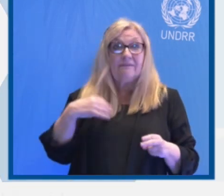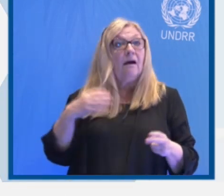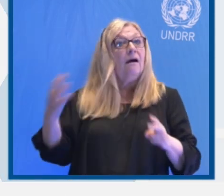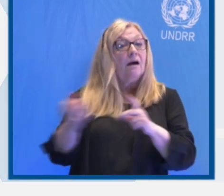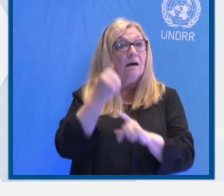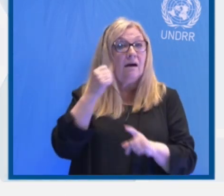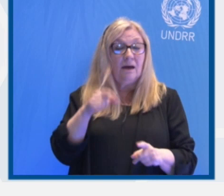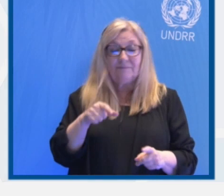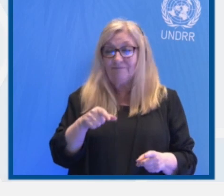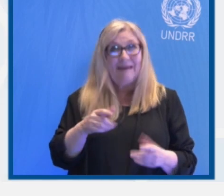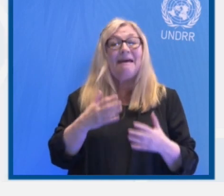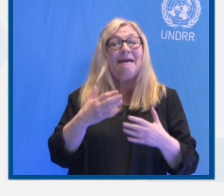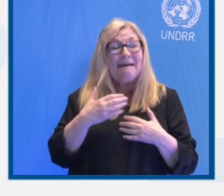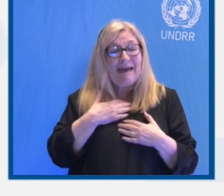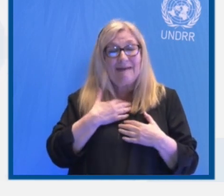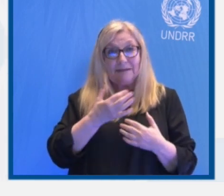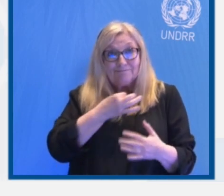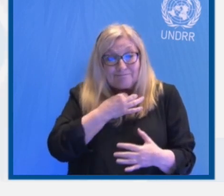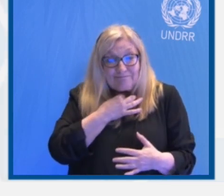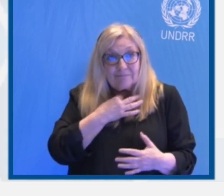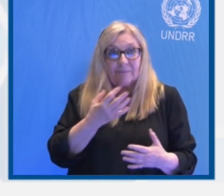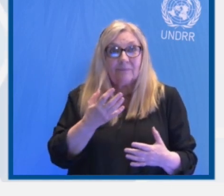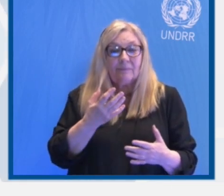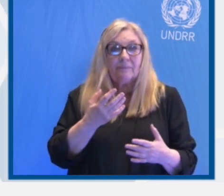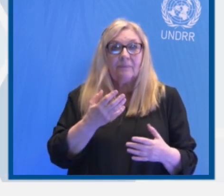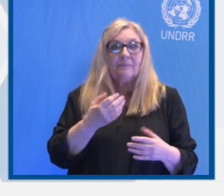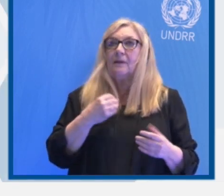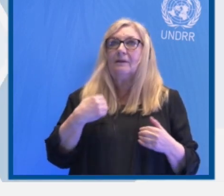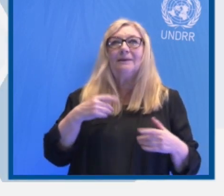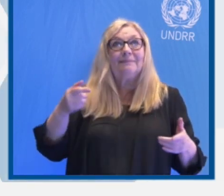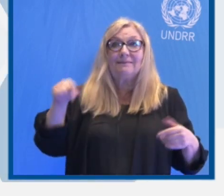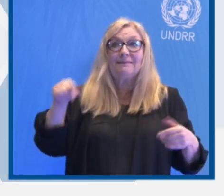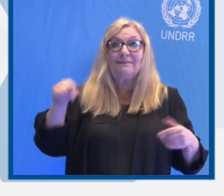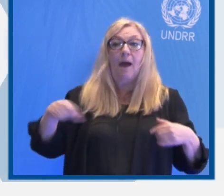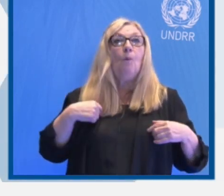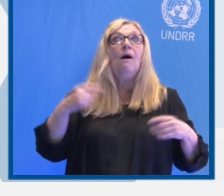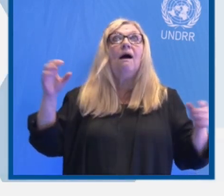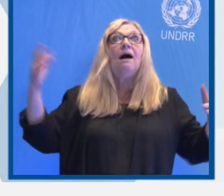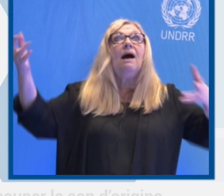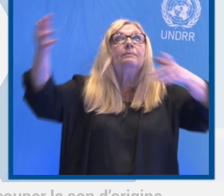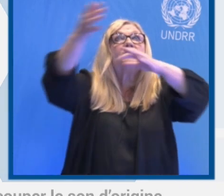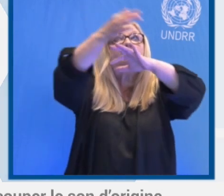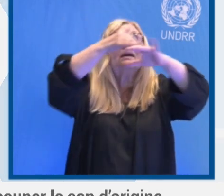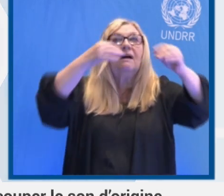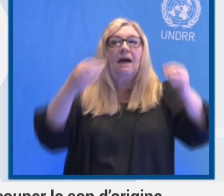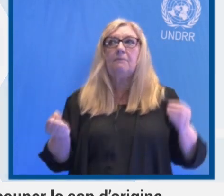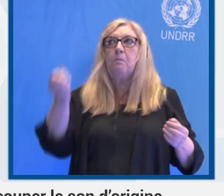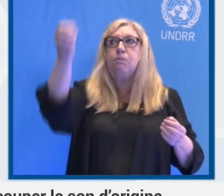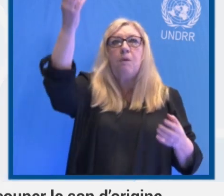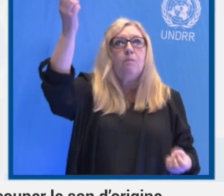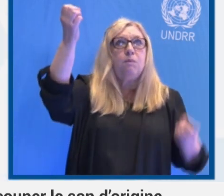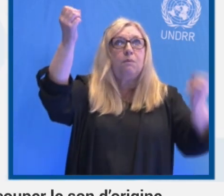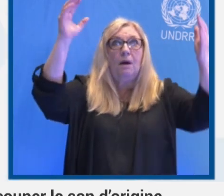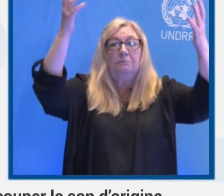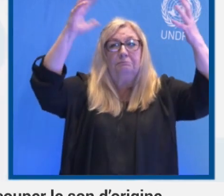is already locked in because of the carbon that we've put into the atmosphere and the carbon that we'll continue to put into the atmosphere up